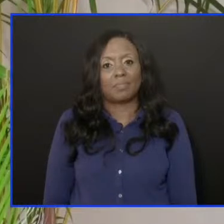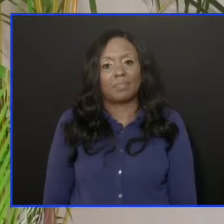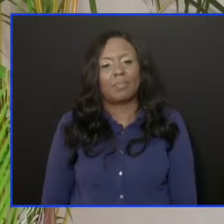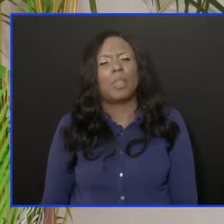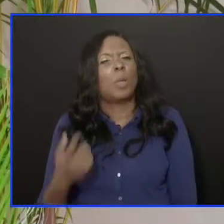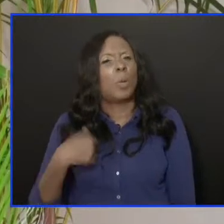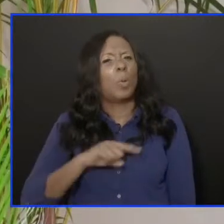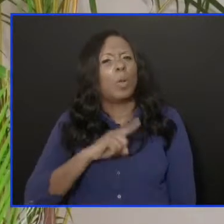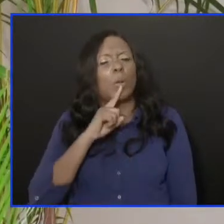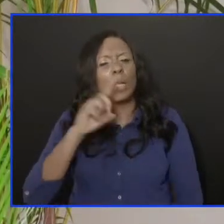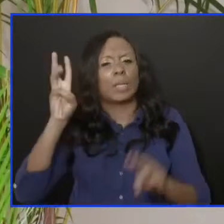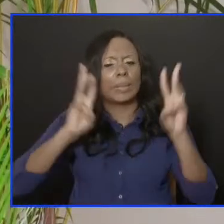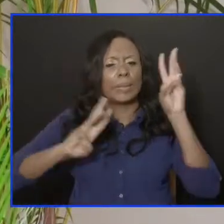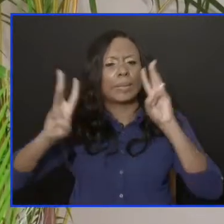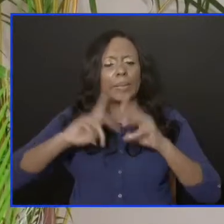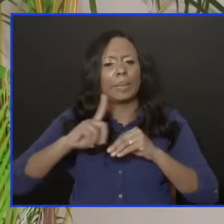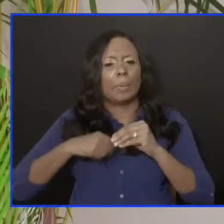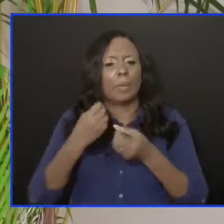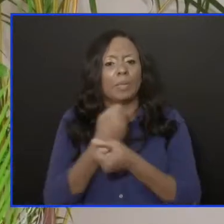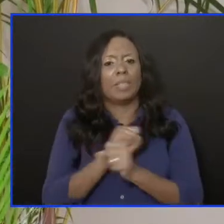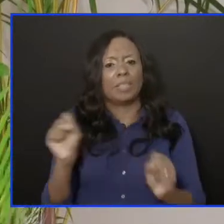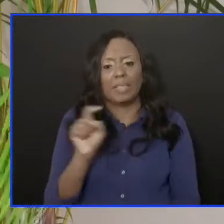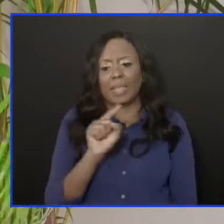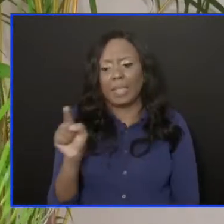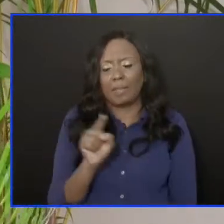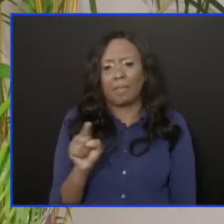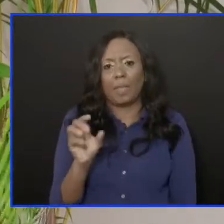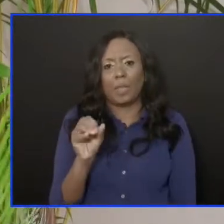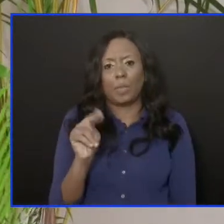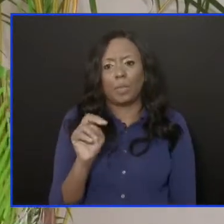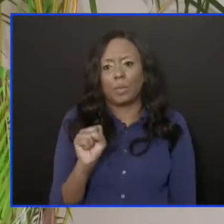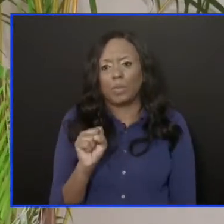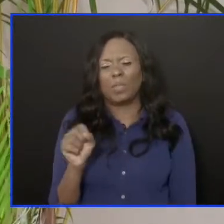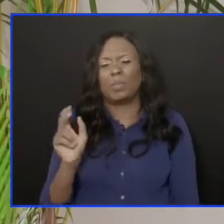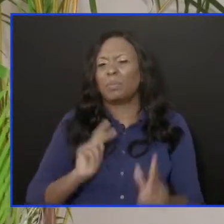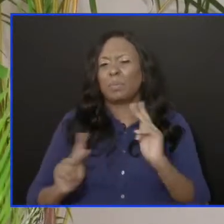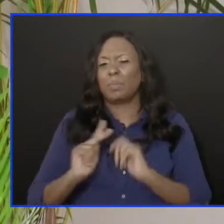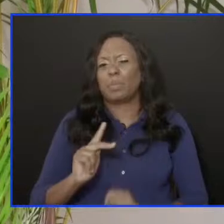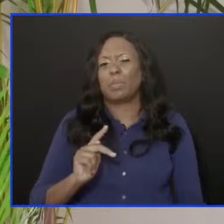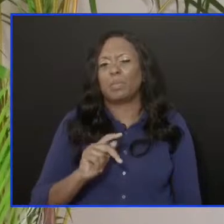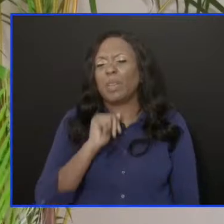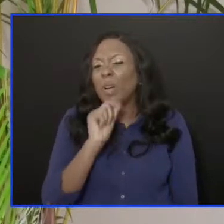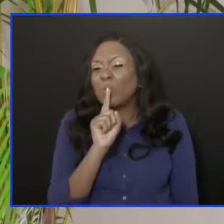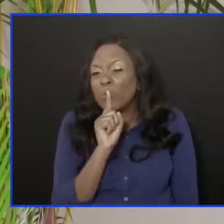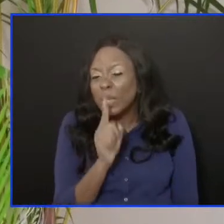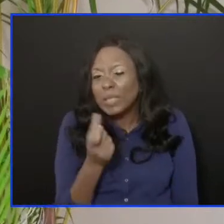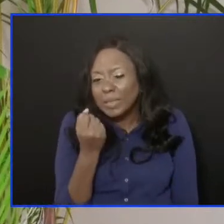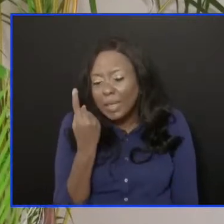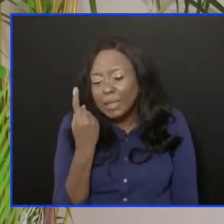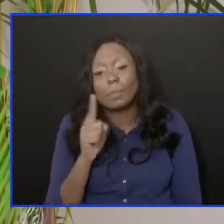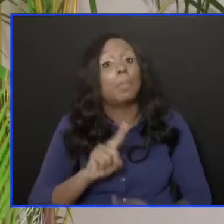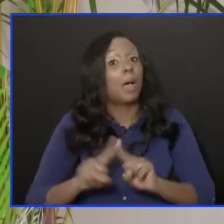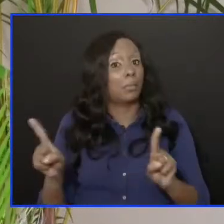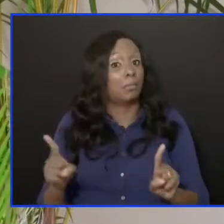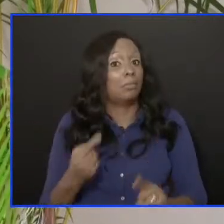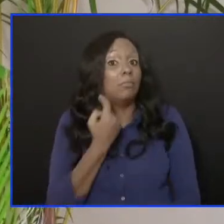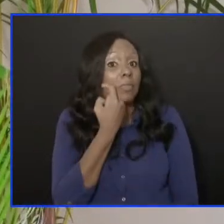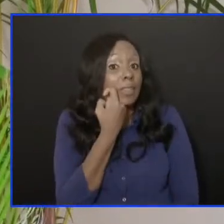safe zone was not fully understood with respect to health care. But as Minister Bostic has just